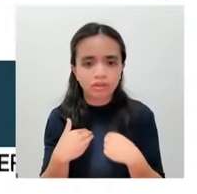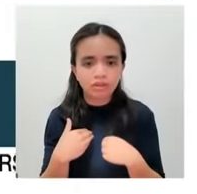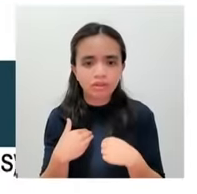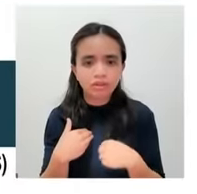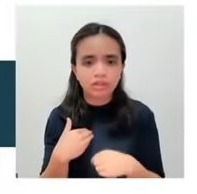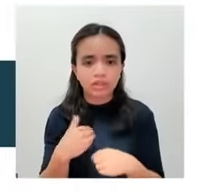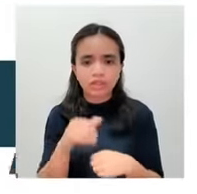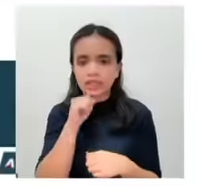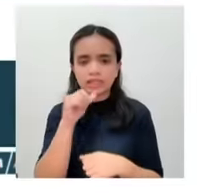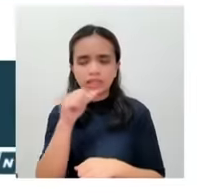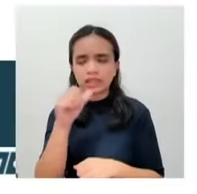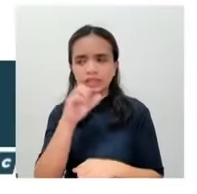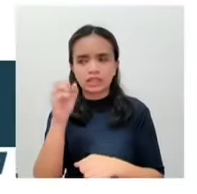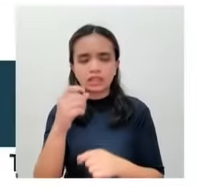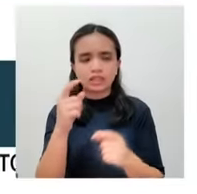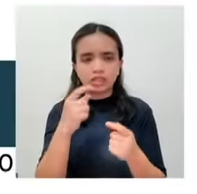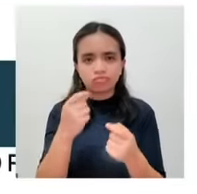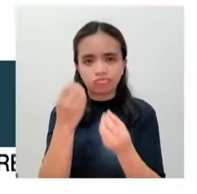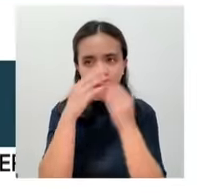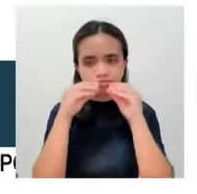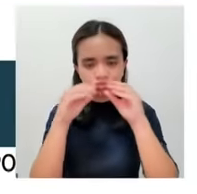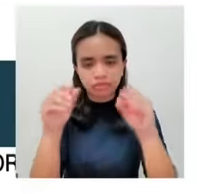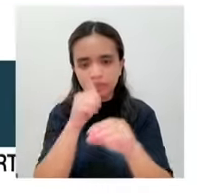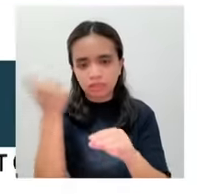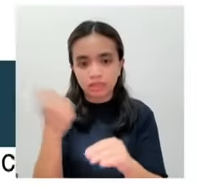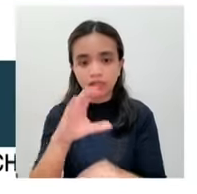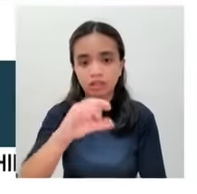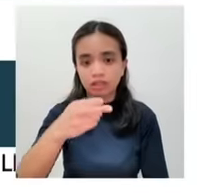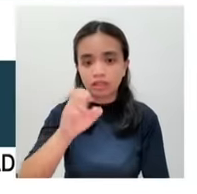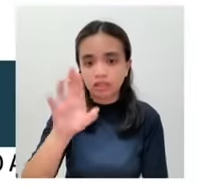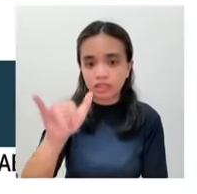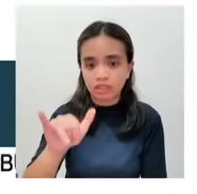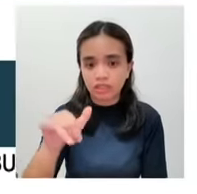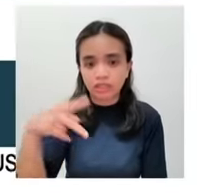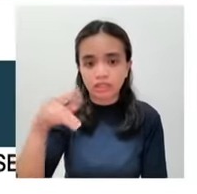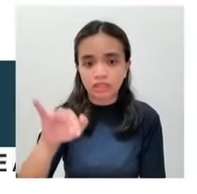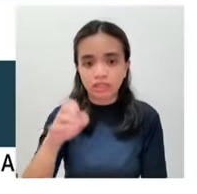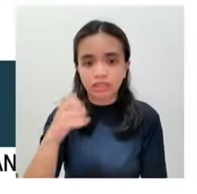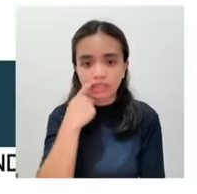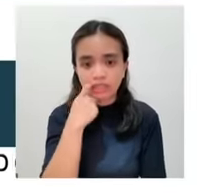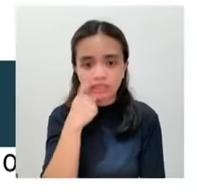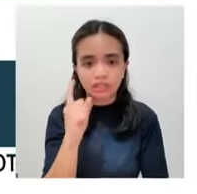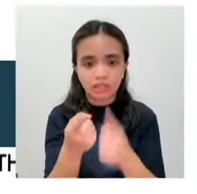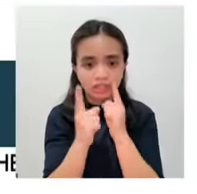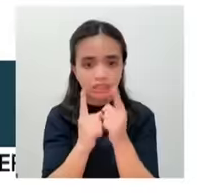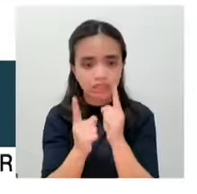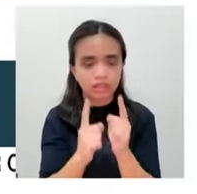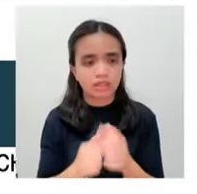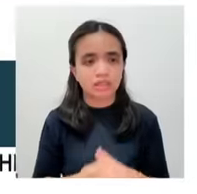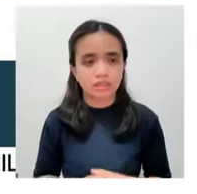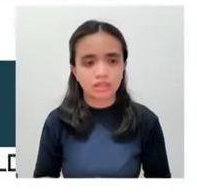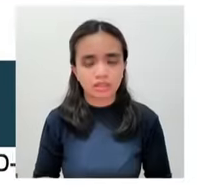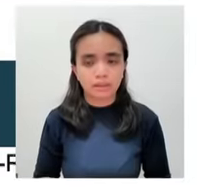iba. Mm-hmm. Cherry Pie, Pikachu and I were talking kanina. And